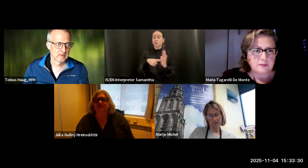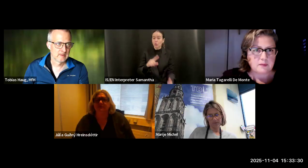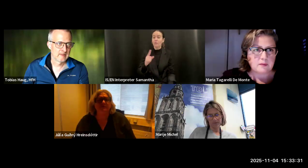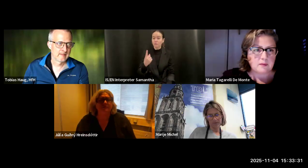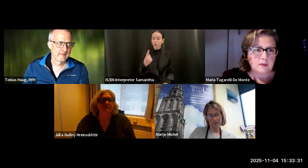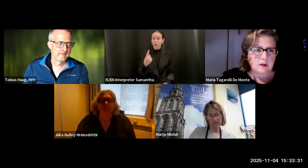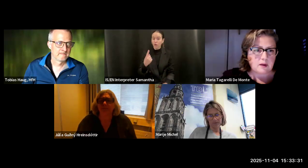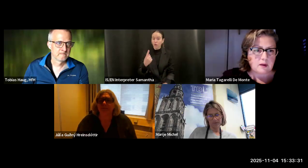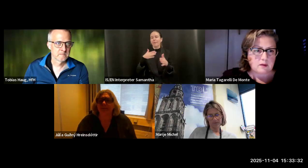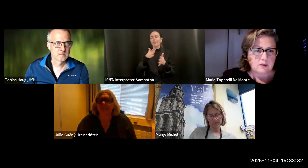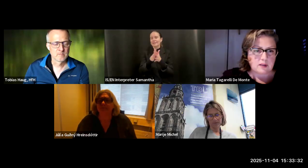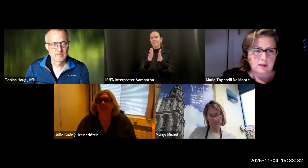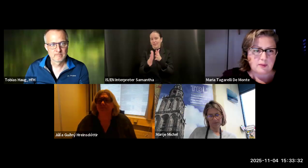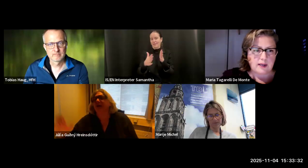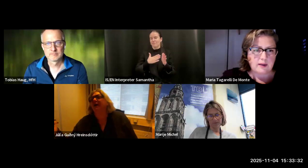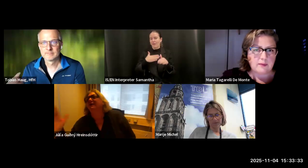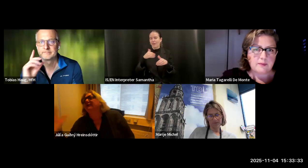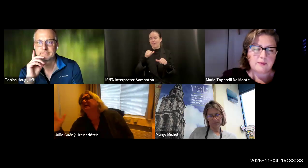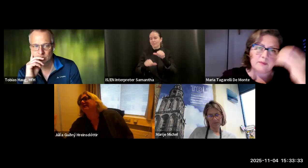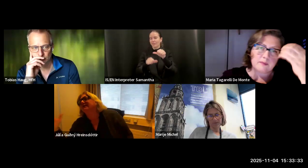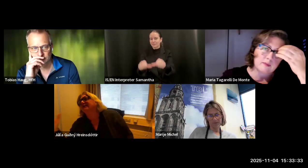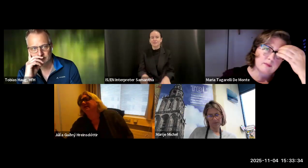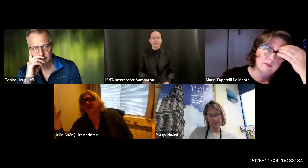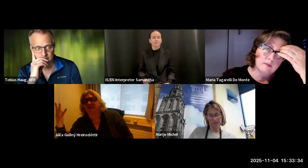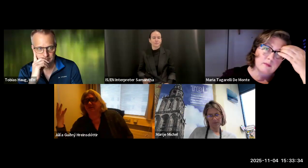students. So I'll just let it play.